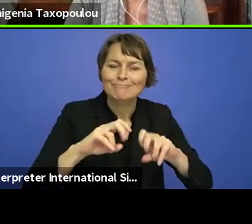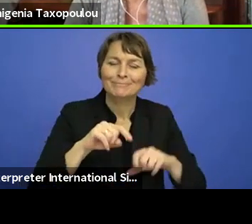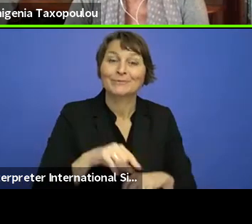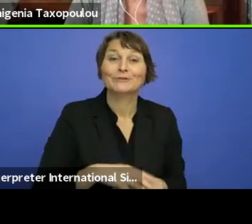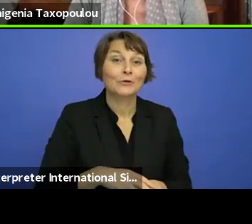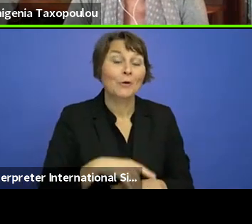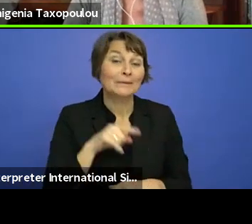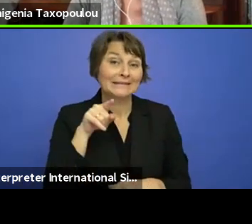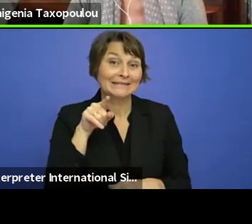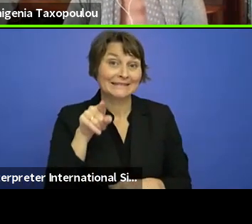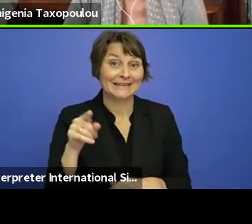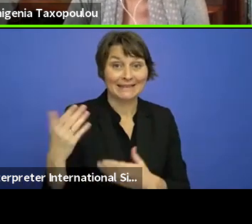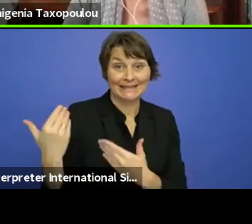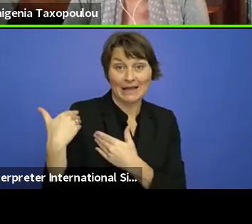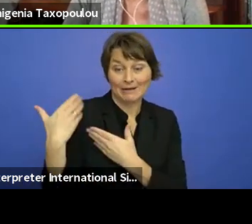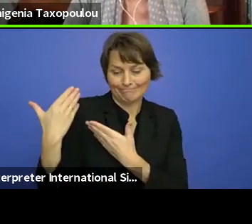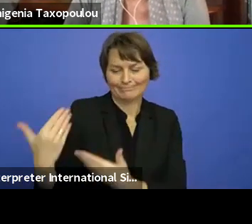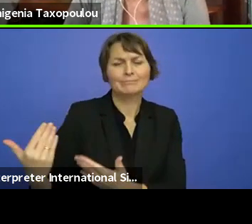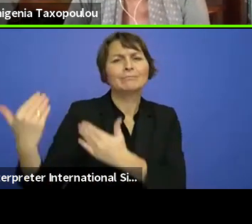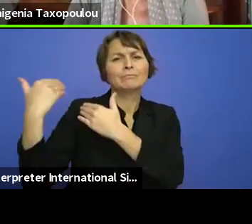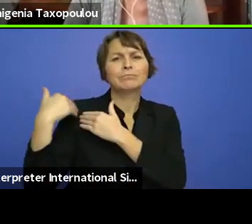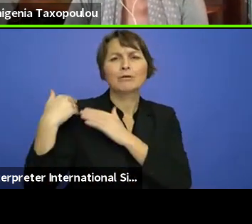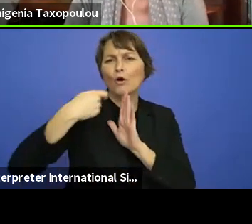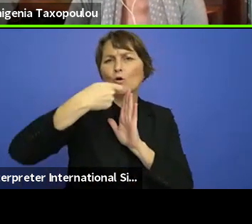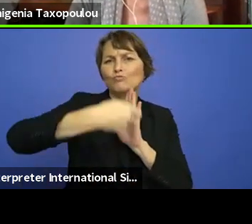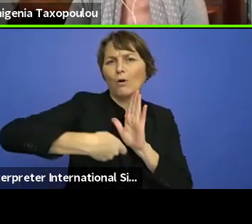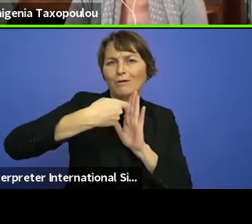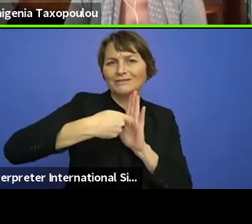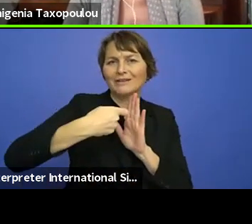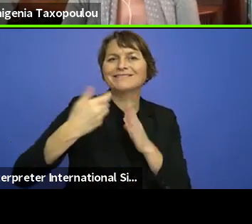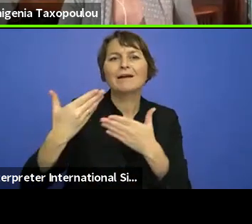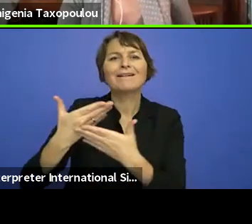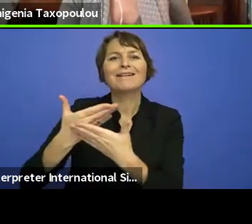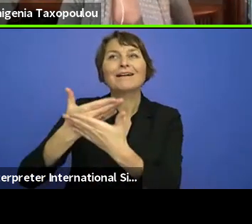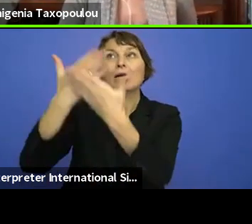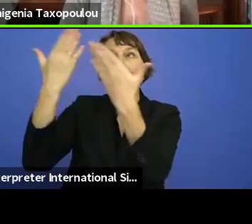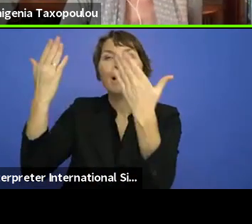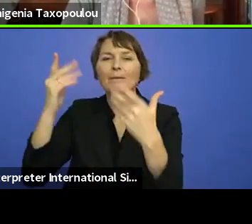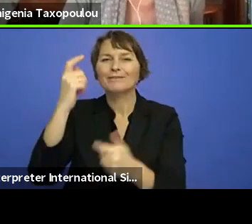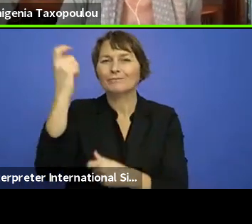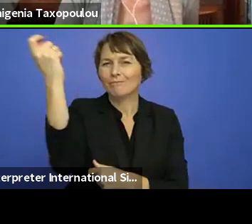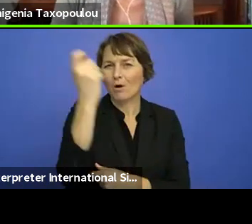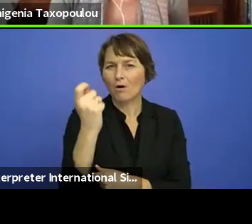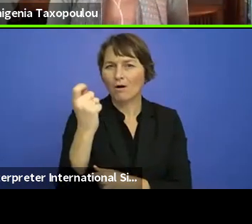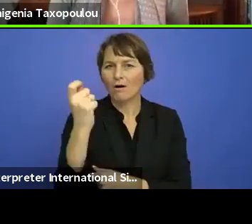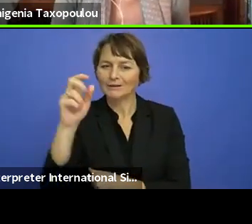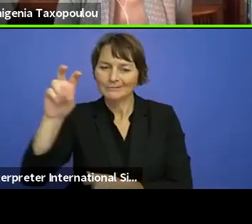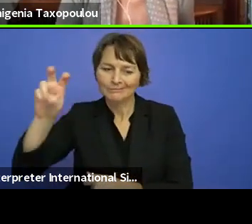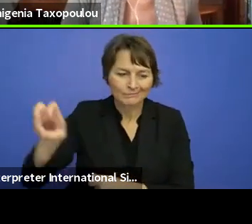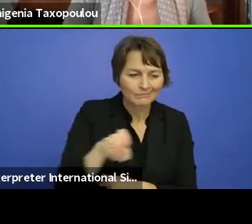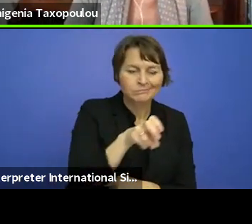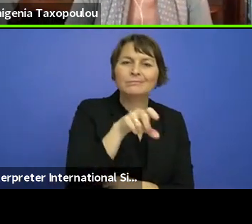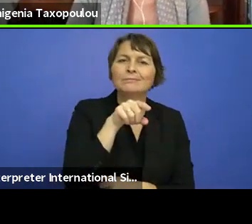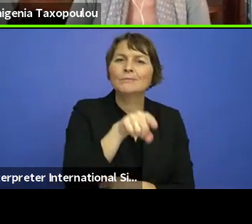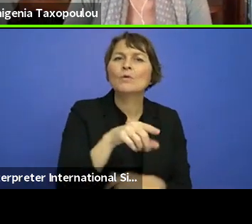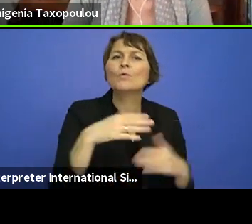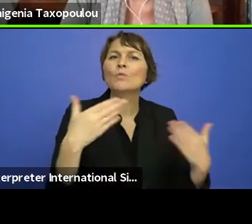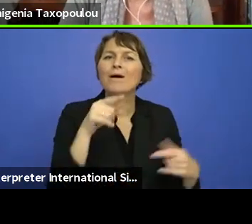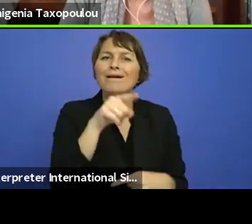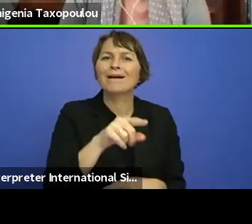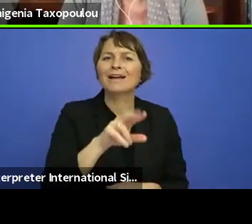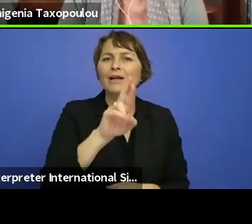charge of the Project Art Climate Transition at the New Theatre Institute in Riga.